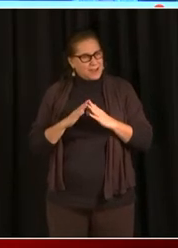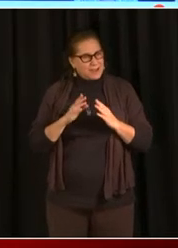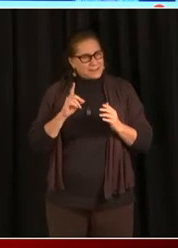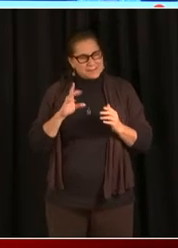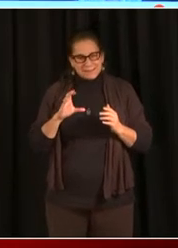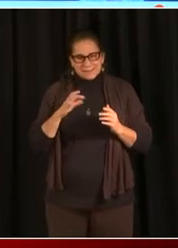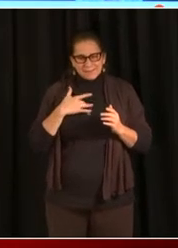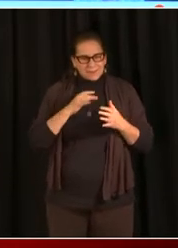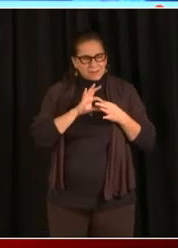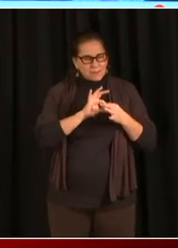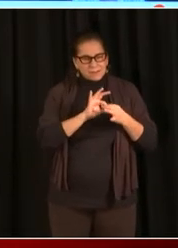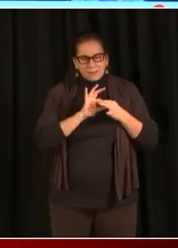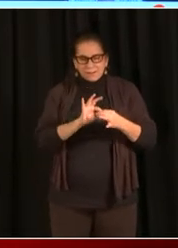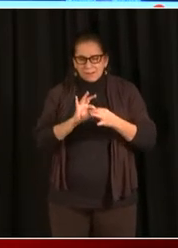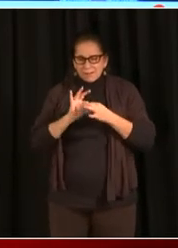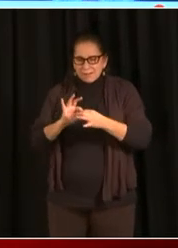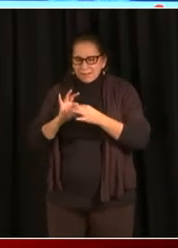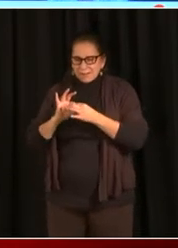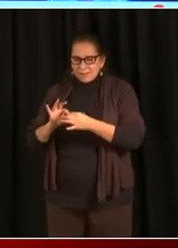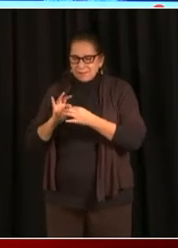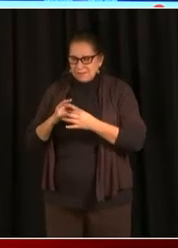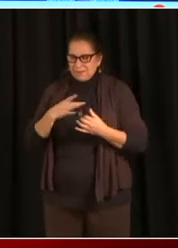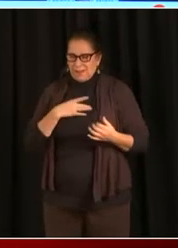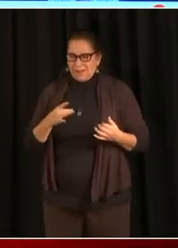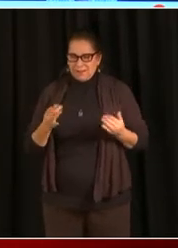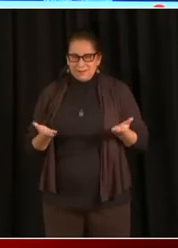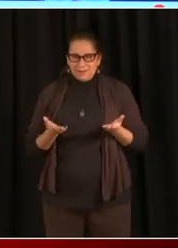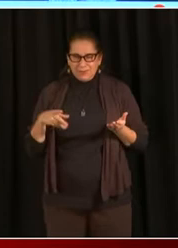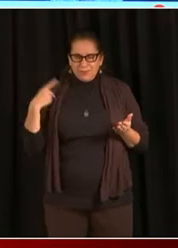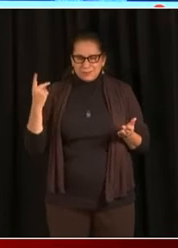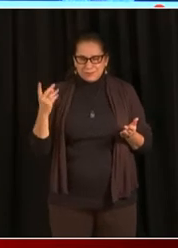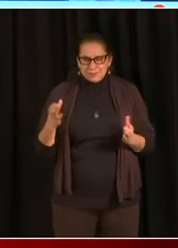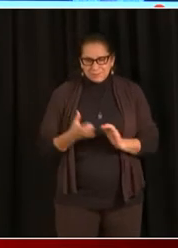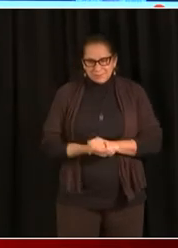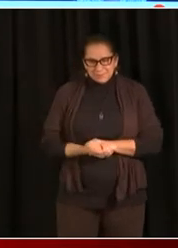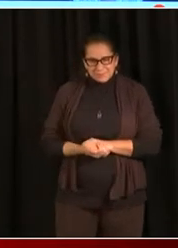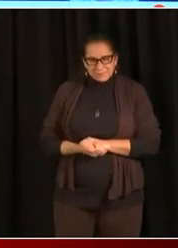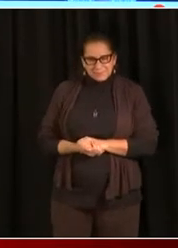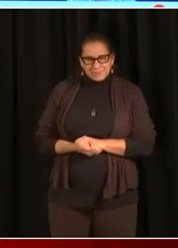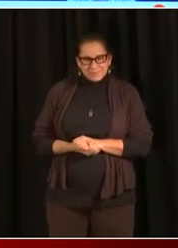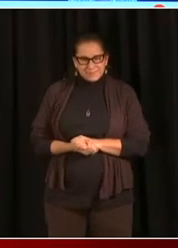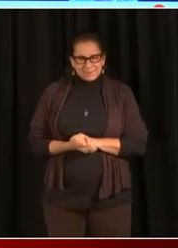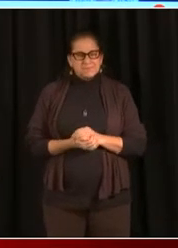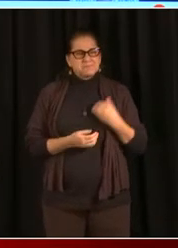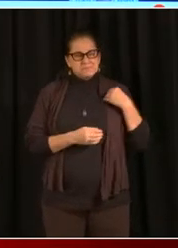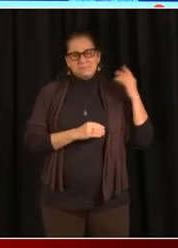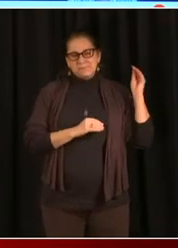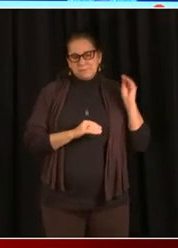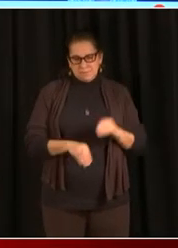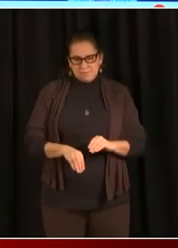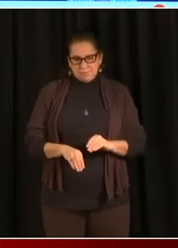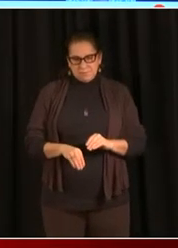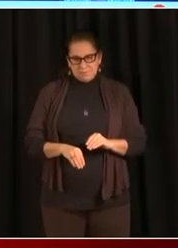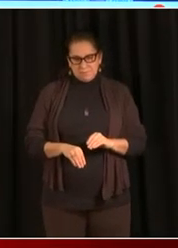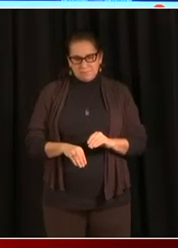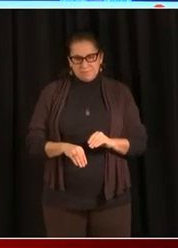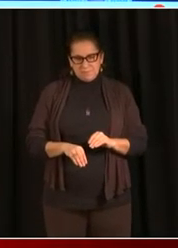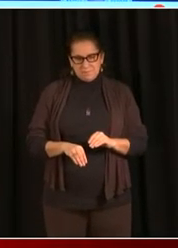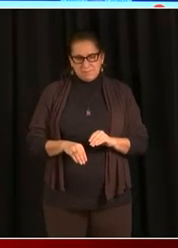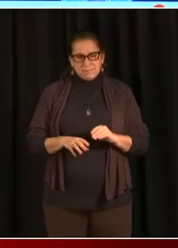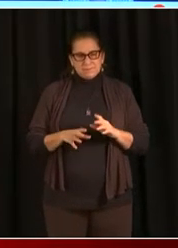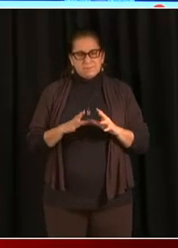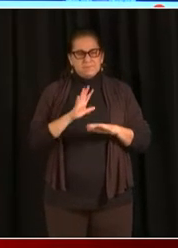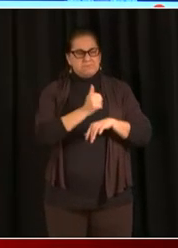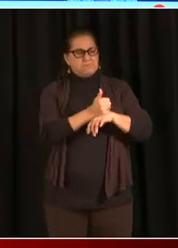in a larger city. So I'm really happy about that. That's why we decided to locate Calabash Tea and Tonic here in